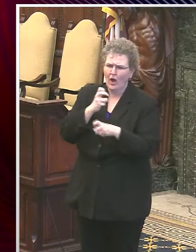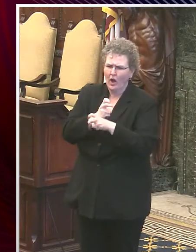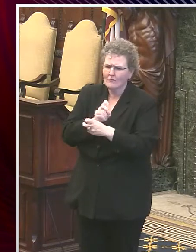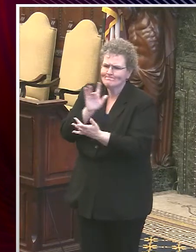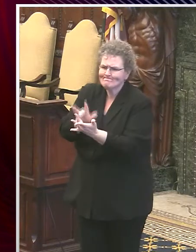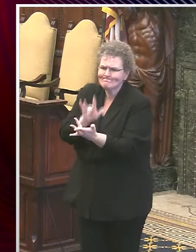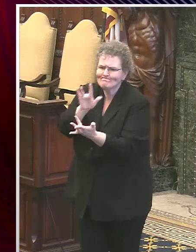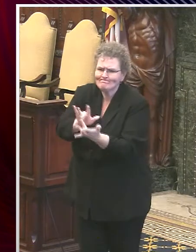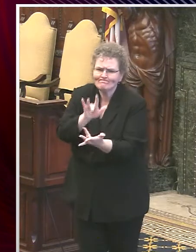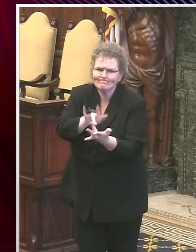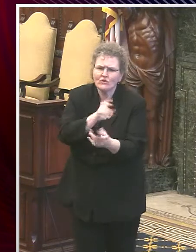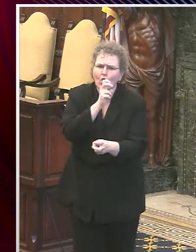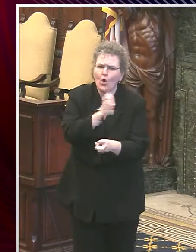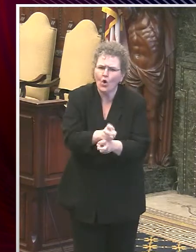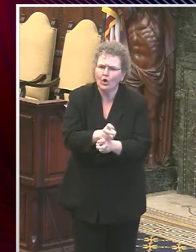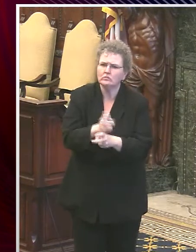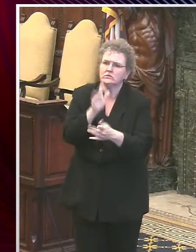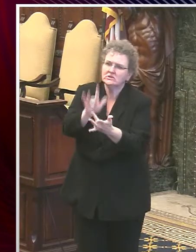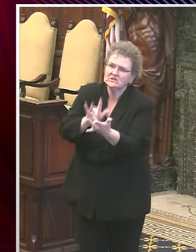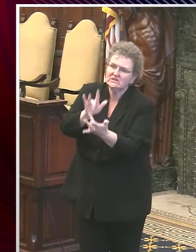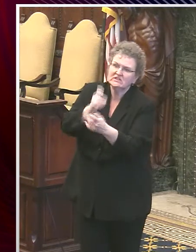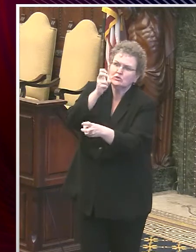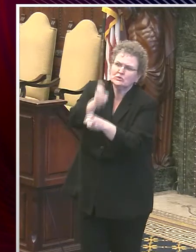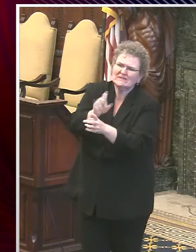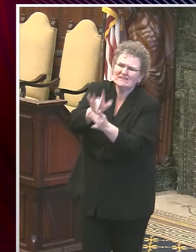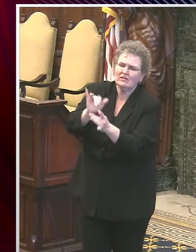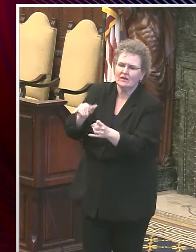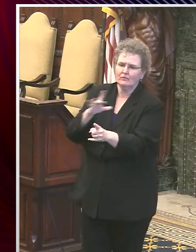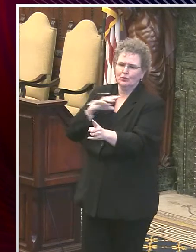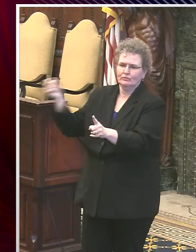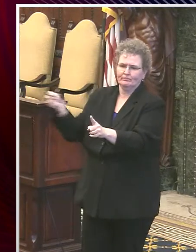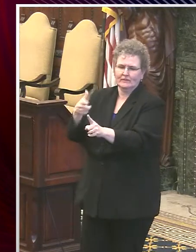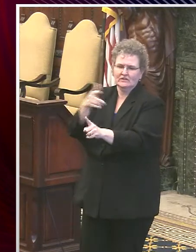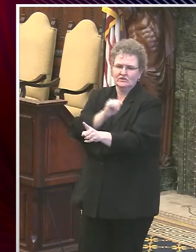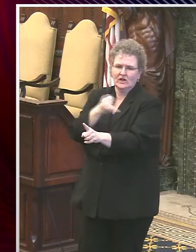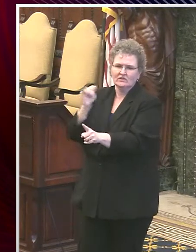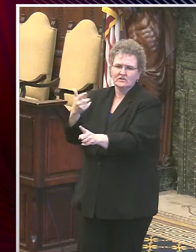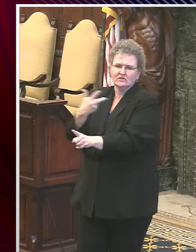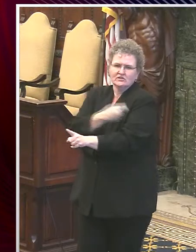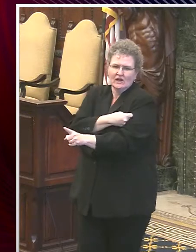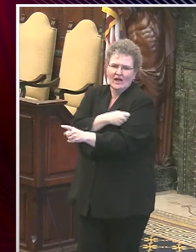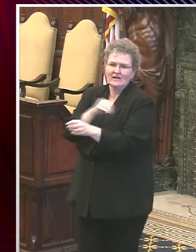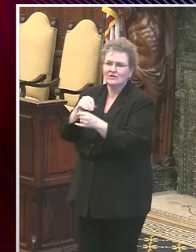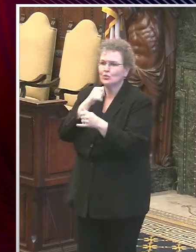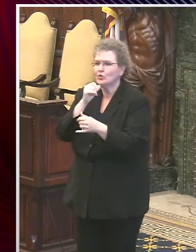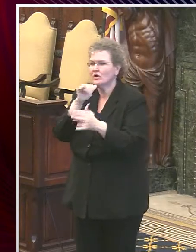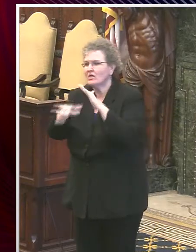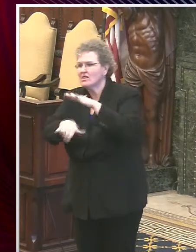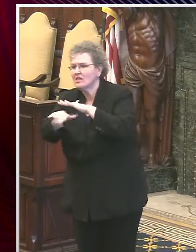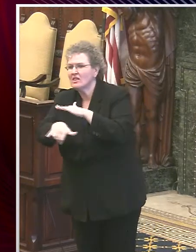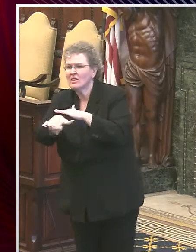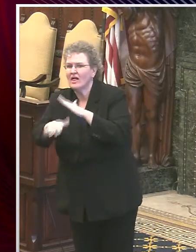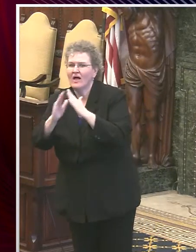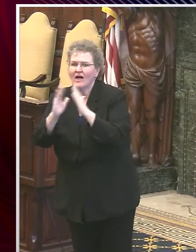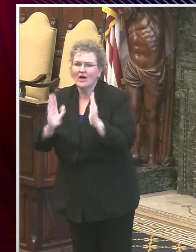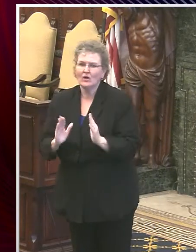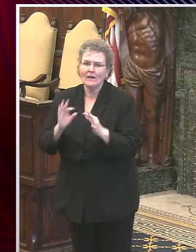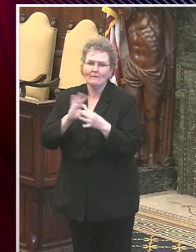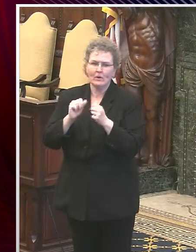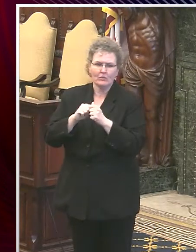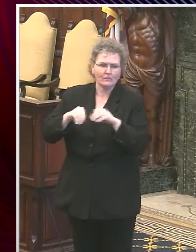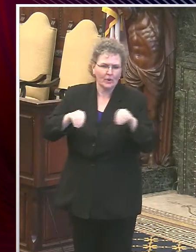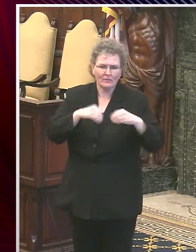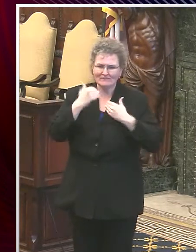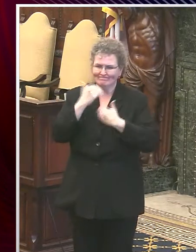have to reach those difficult to reach people twice. So that would include homebound people, would include people who have limited mobility, would include